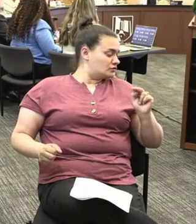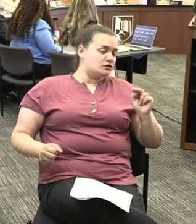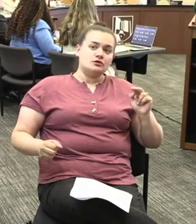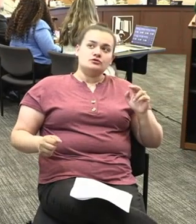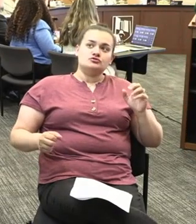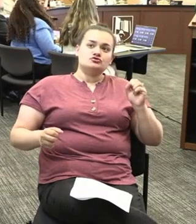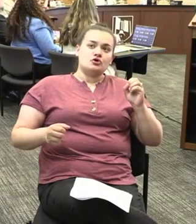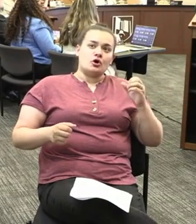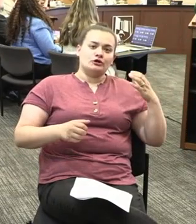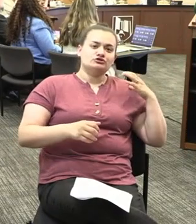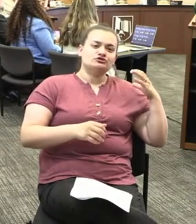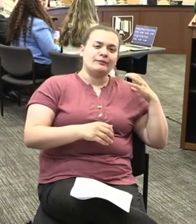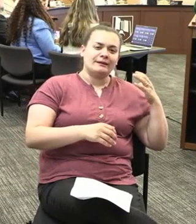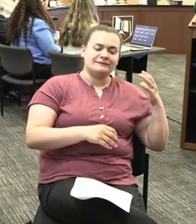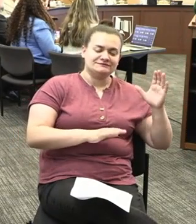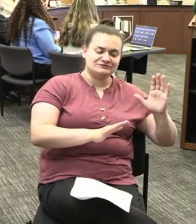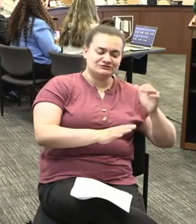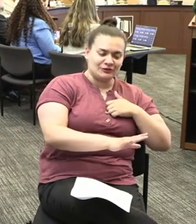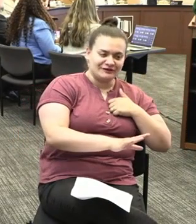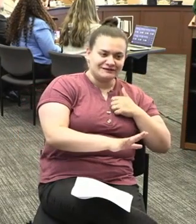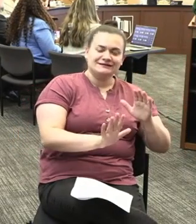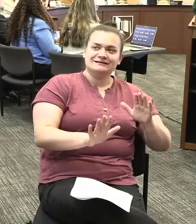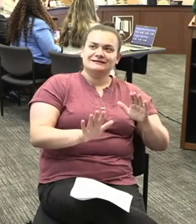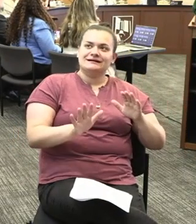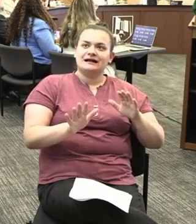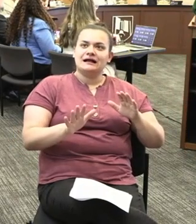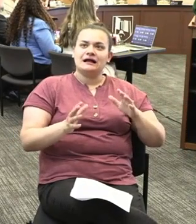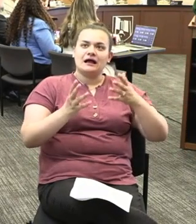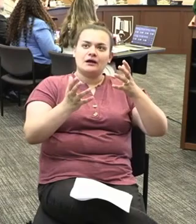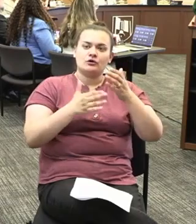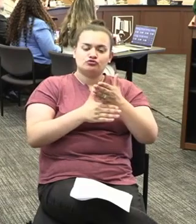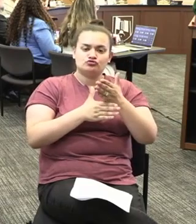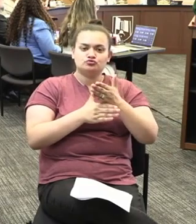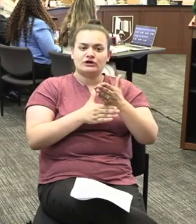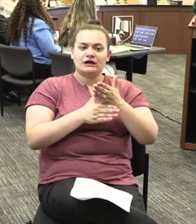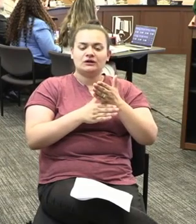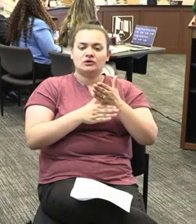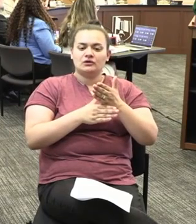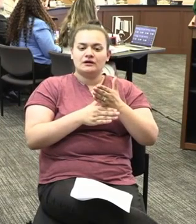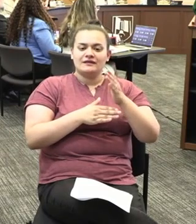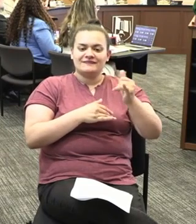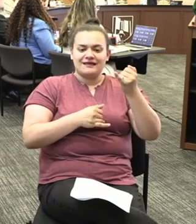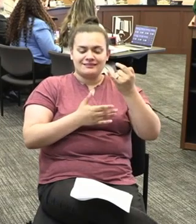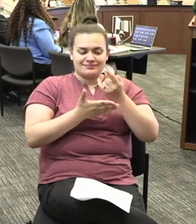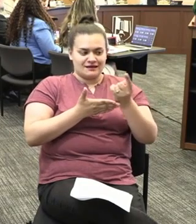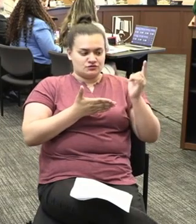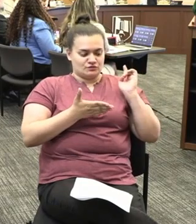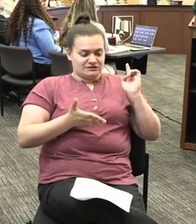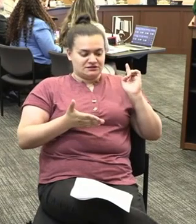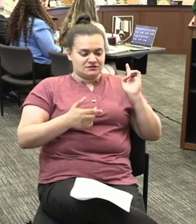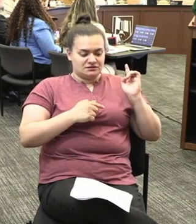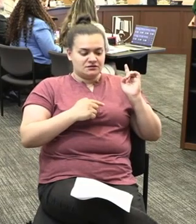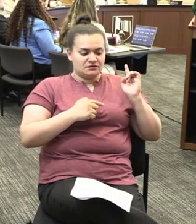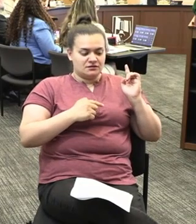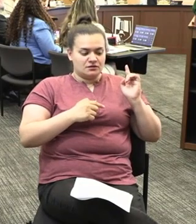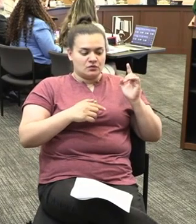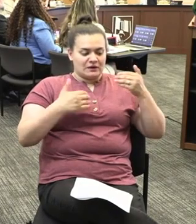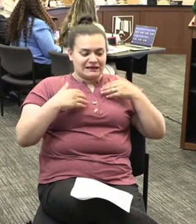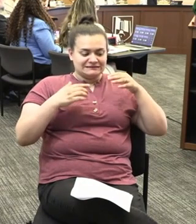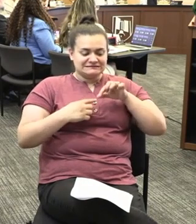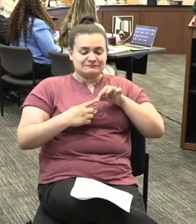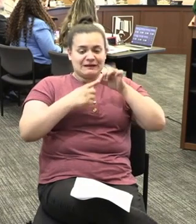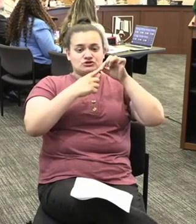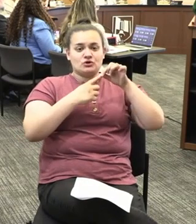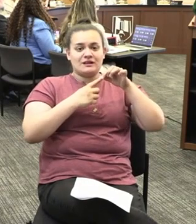Sorry, Chairman Budzinski. I wanted to share that last week we had a really